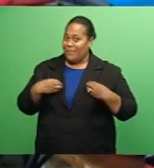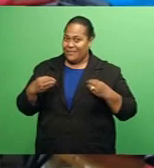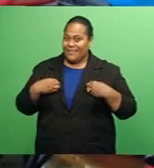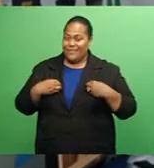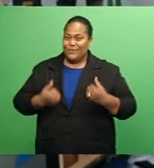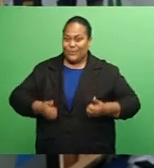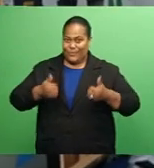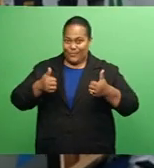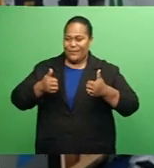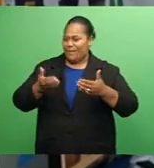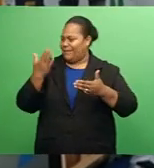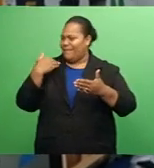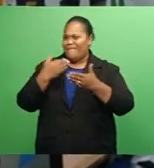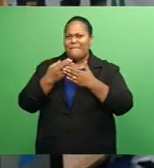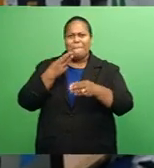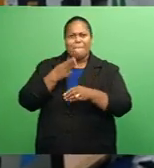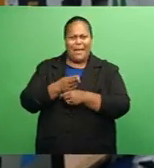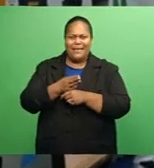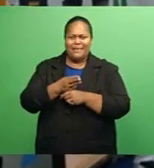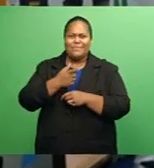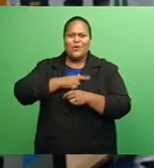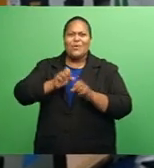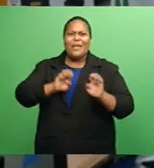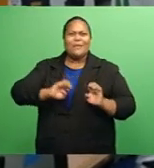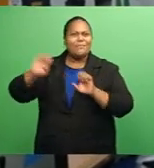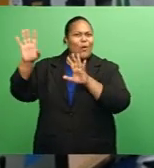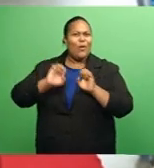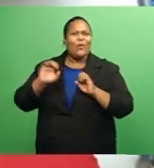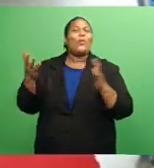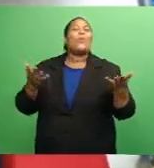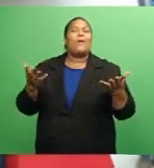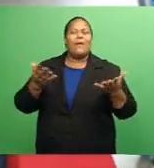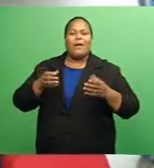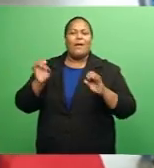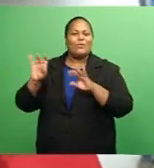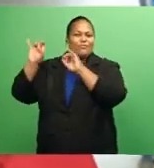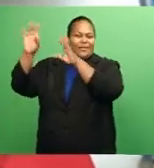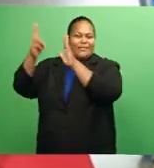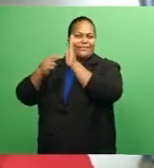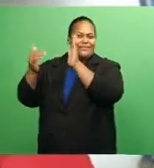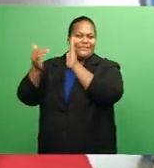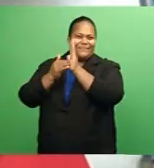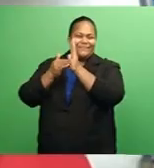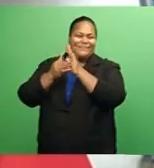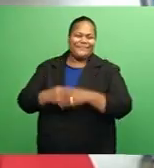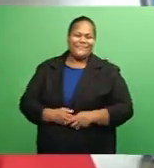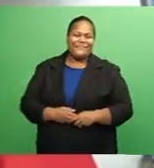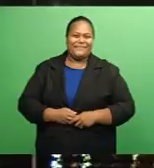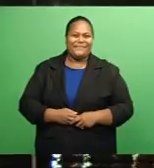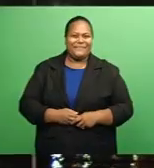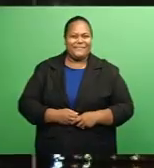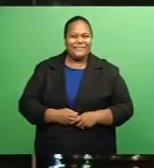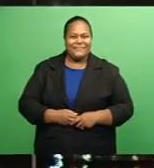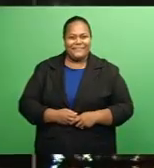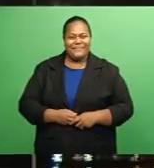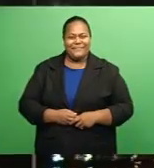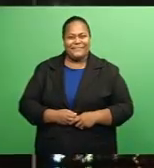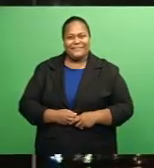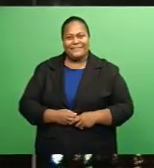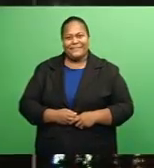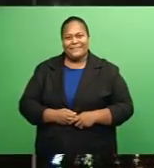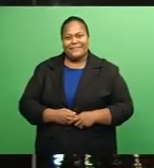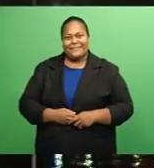months due to increased exports to countries such as Australia and New Zealand. Kelly Vadala, FBC News.